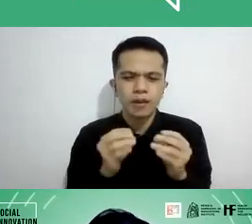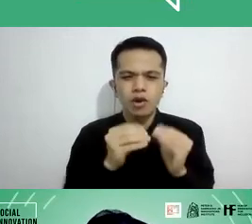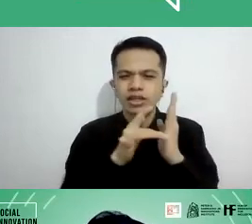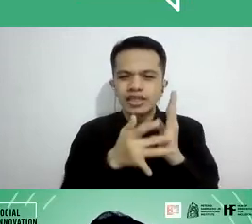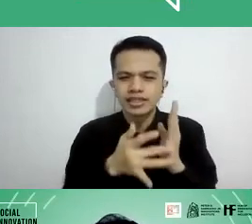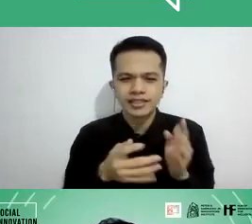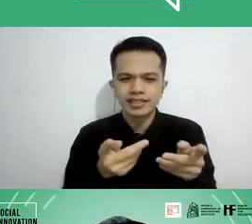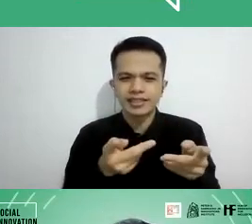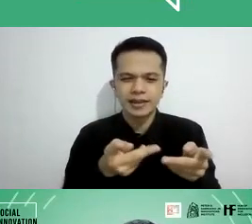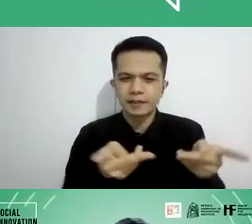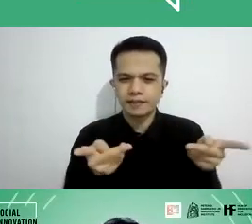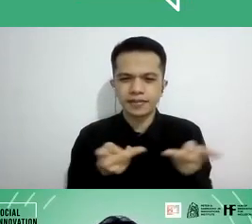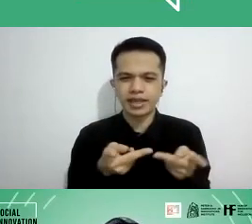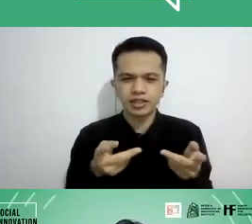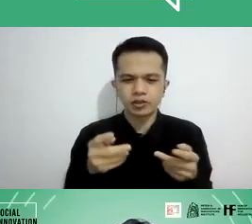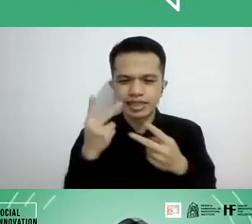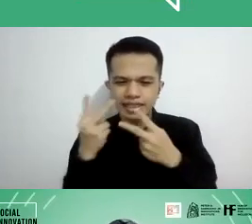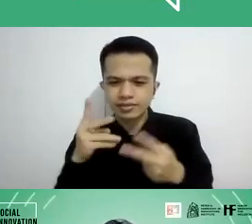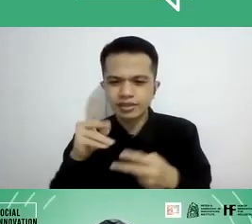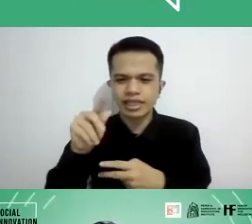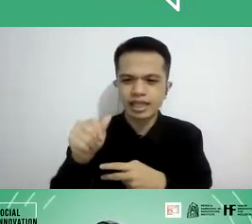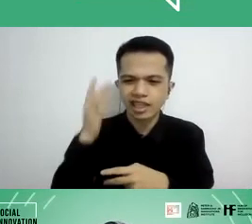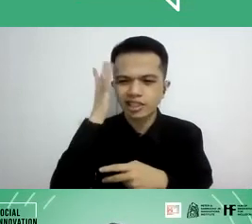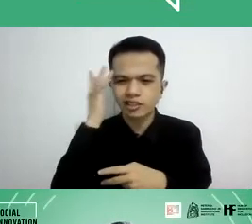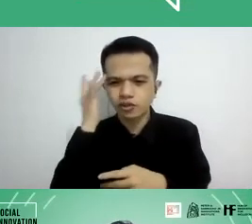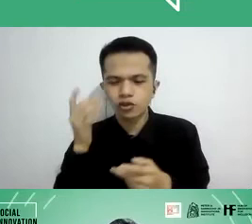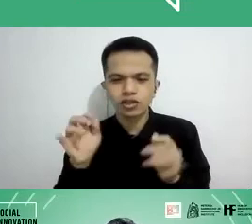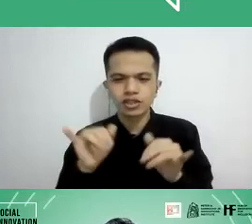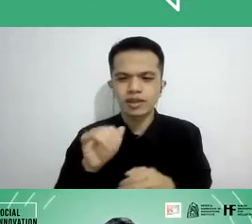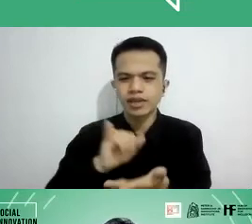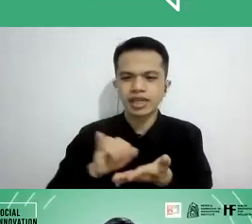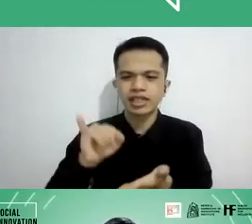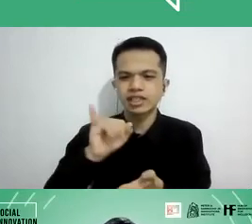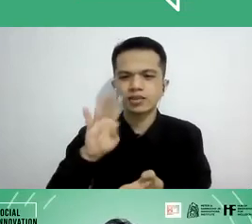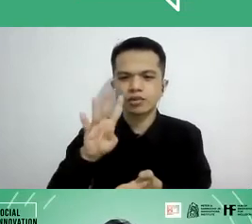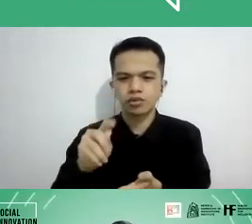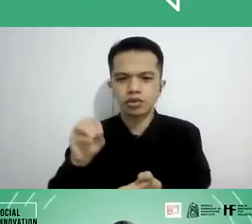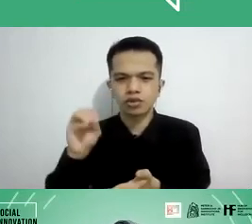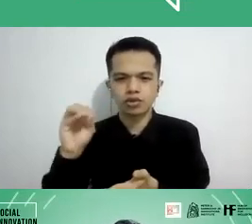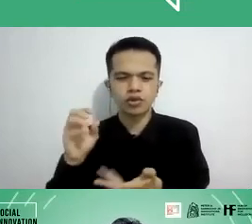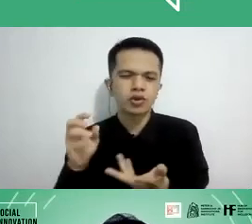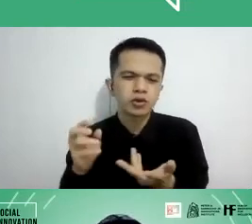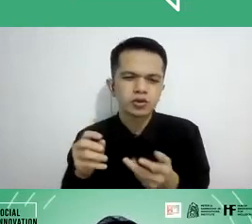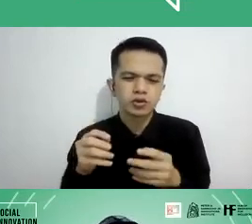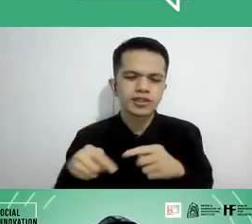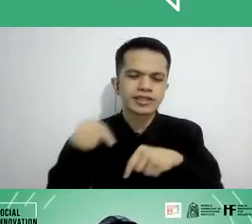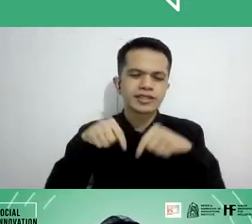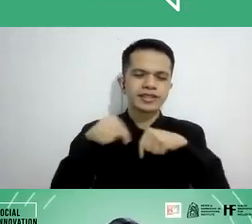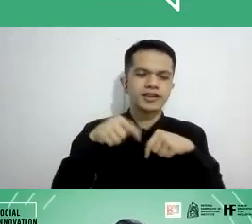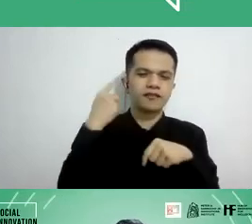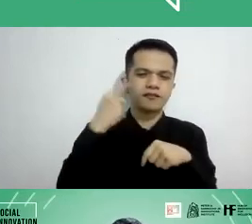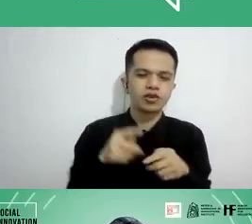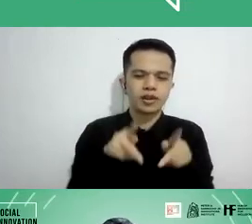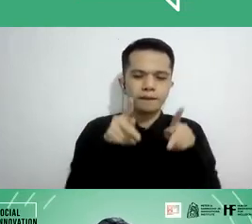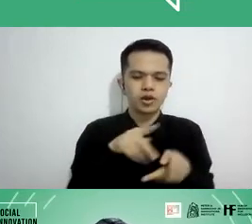driven place and we're looking at data, we're looking at sensors and Industry 4.0, when you reflect it back to a human-centered